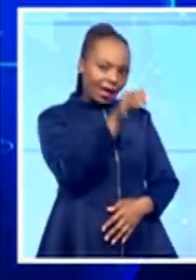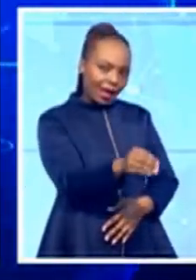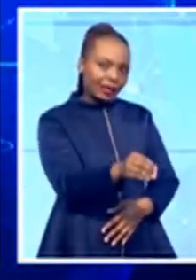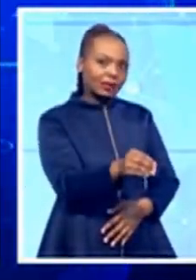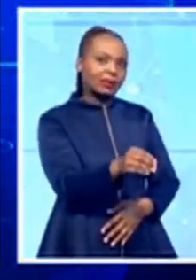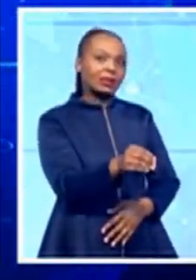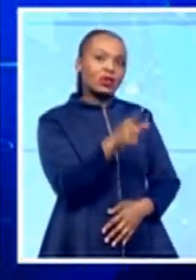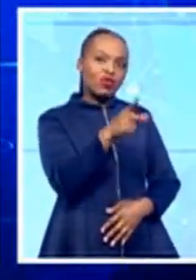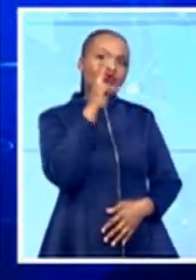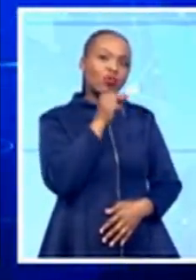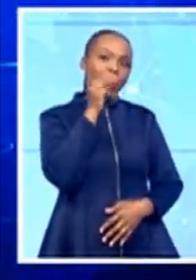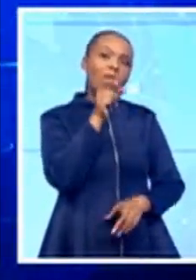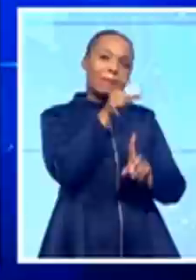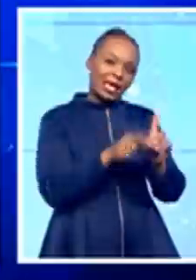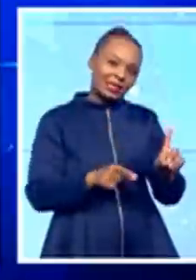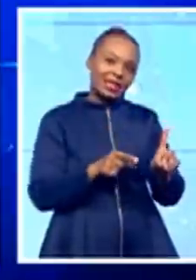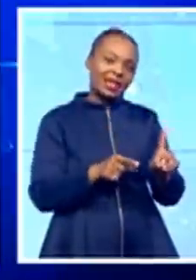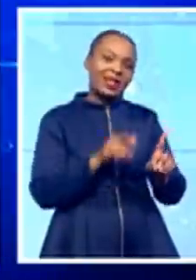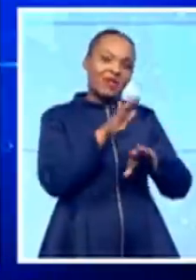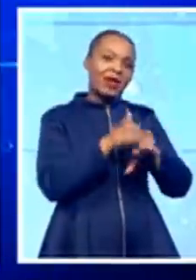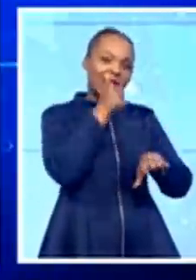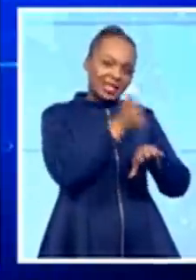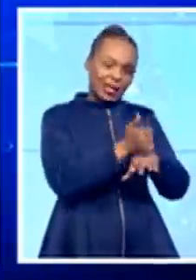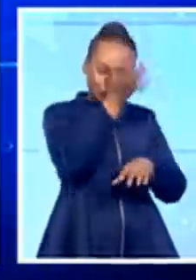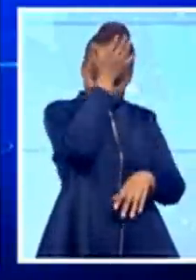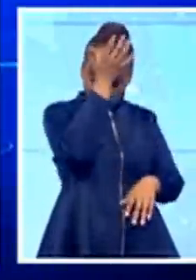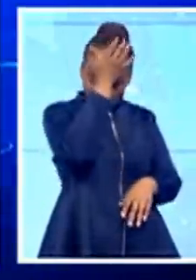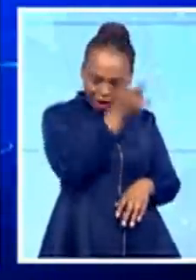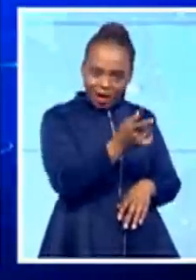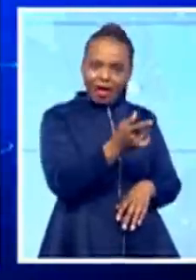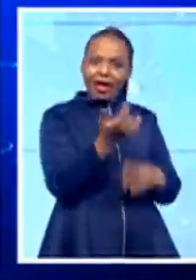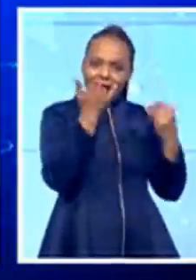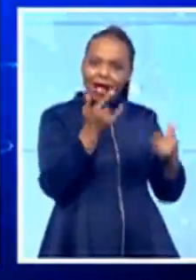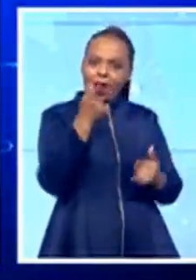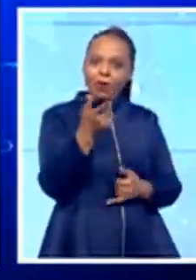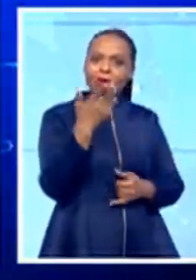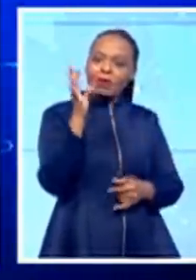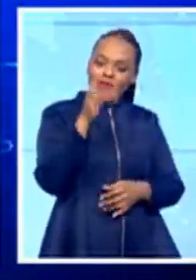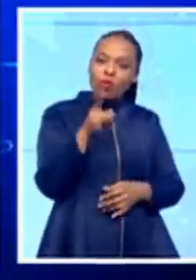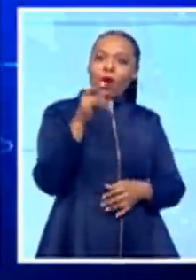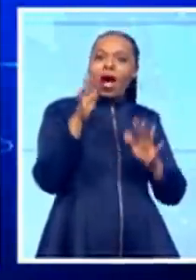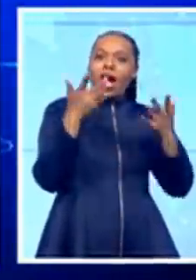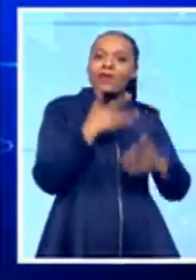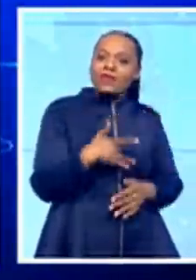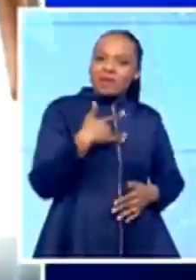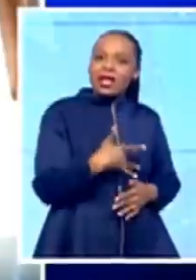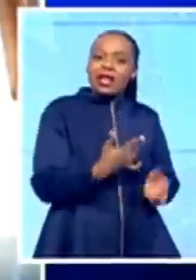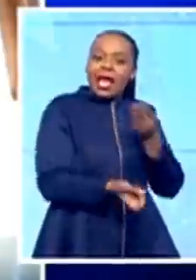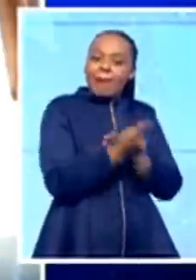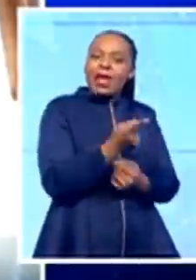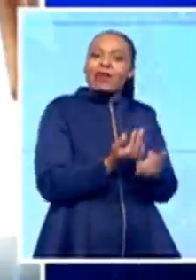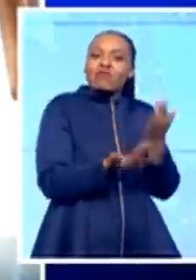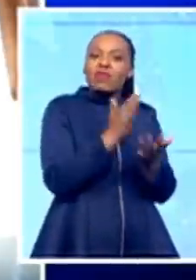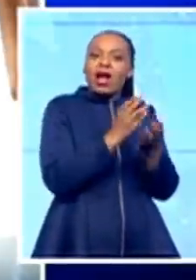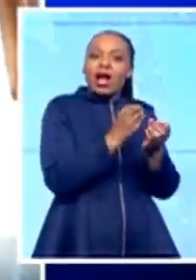is happening in terms of these setting alight of the trucks? Just help me understand why. Yes. The